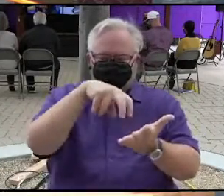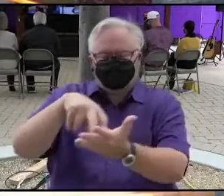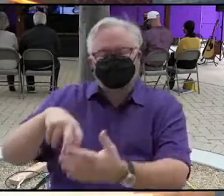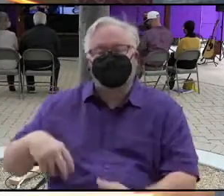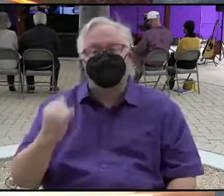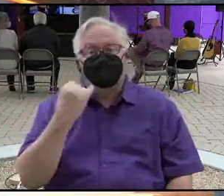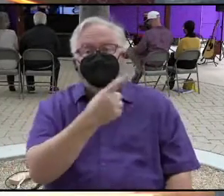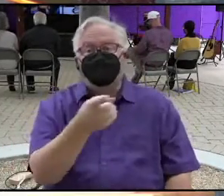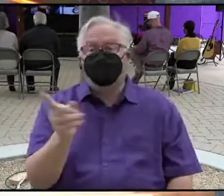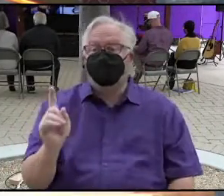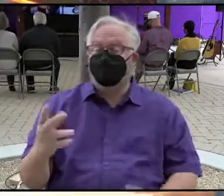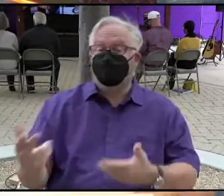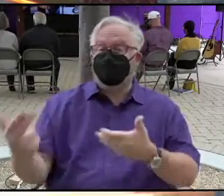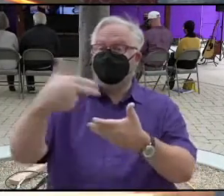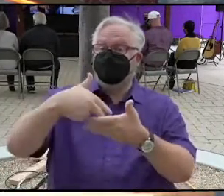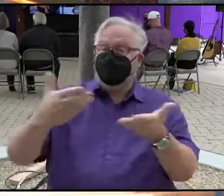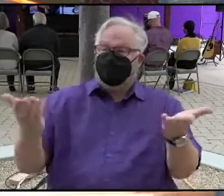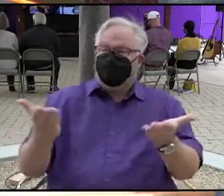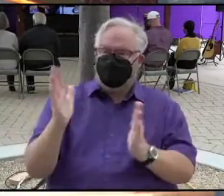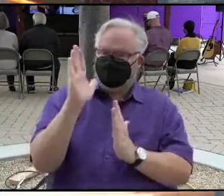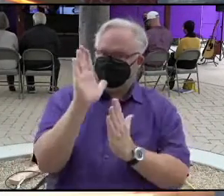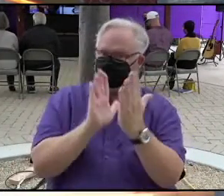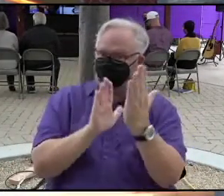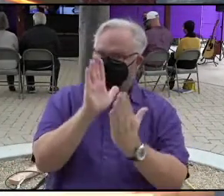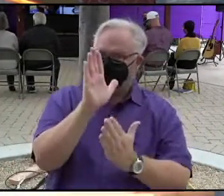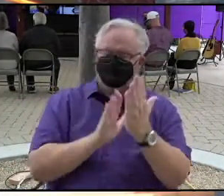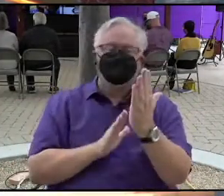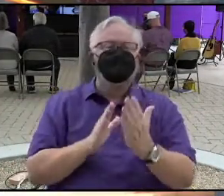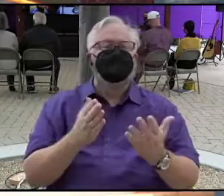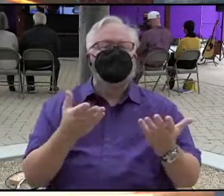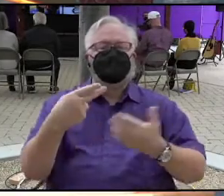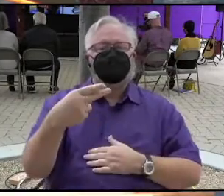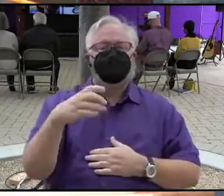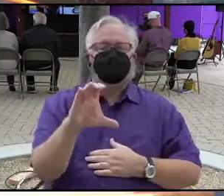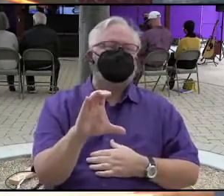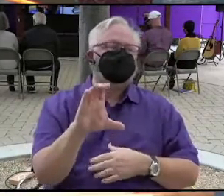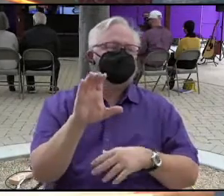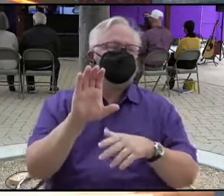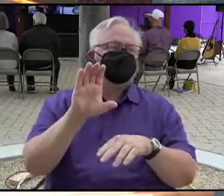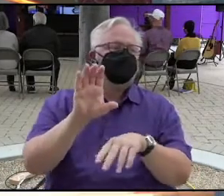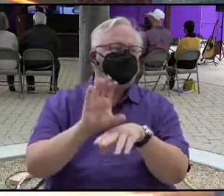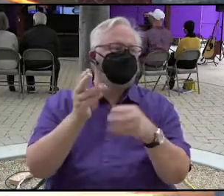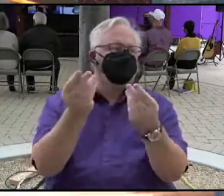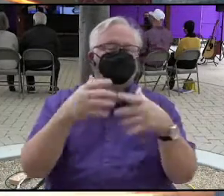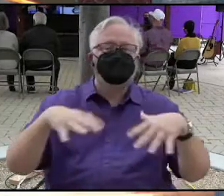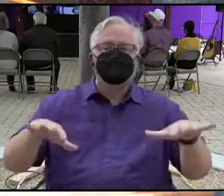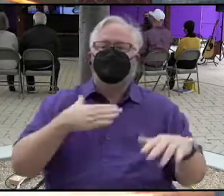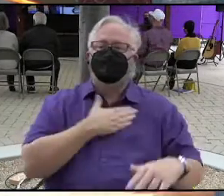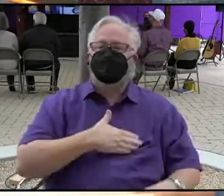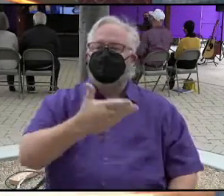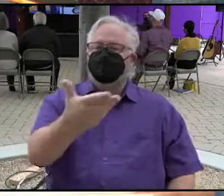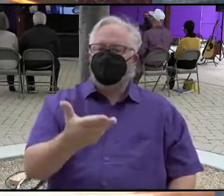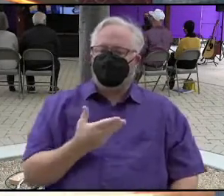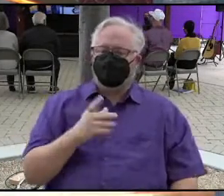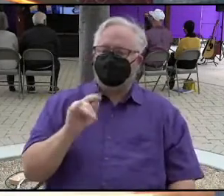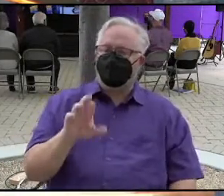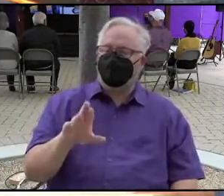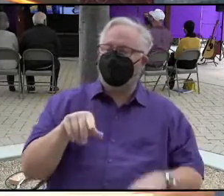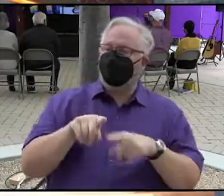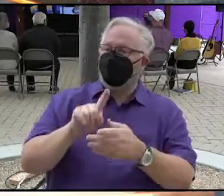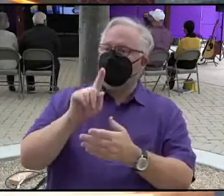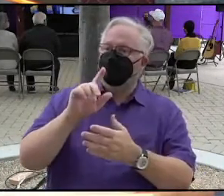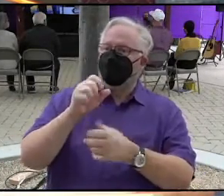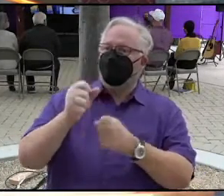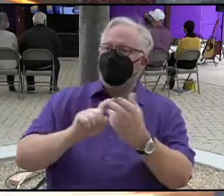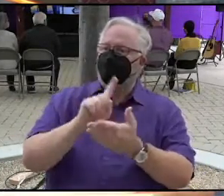If you are joining us here in person on the Hillcrest campus, please welcome Tiger during coffee hour. It will be right here on the